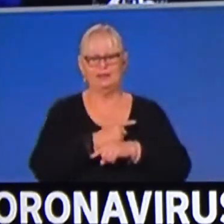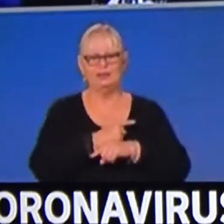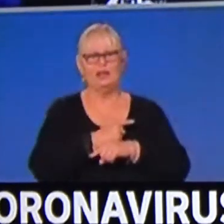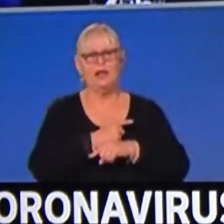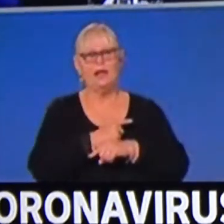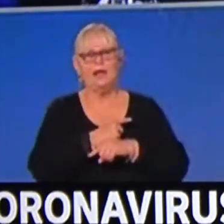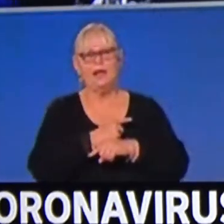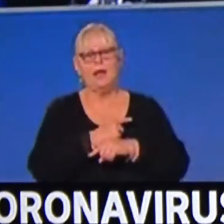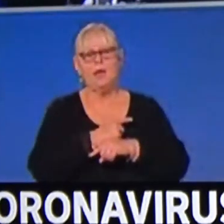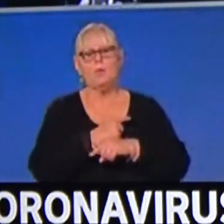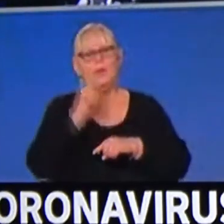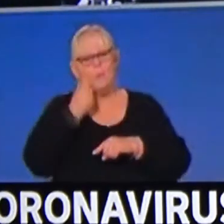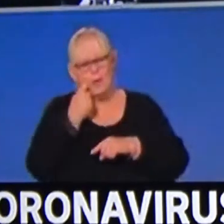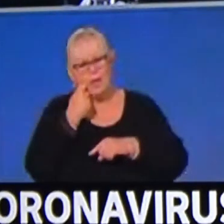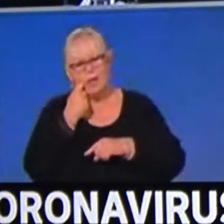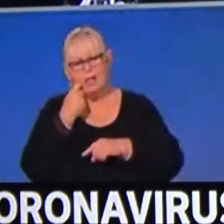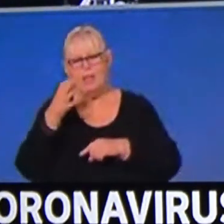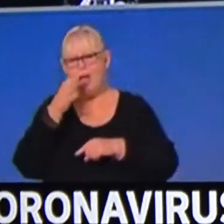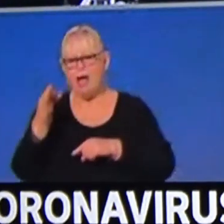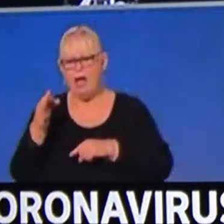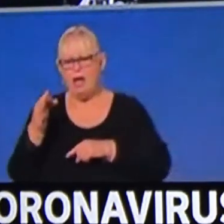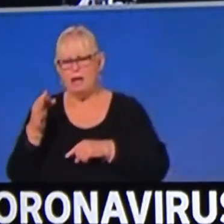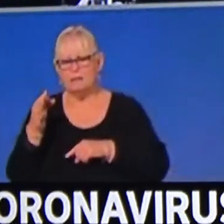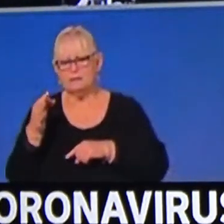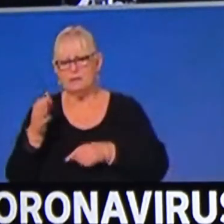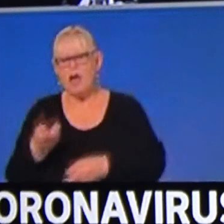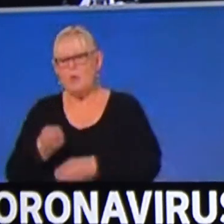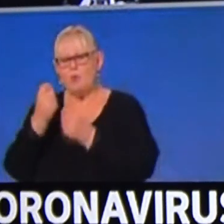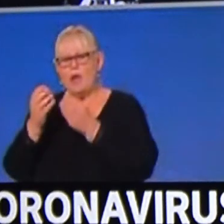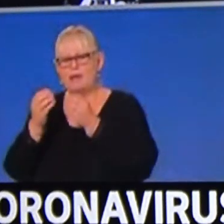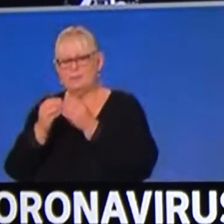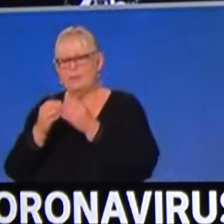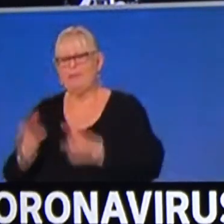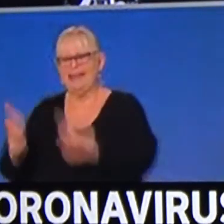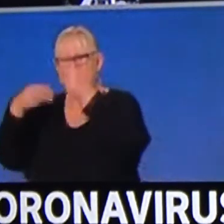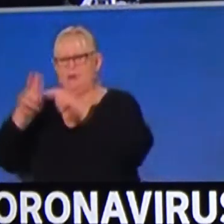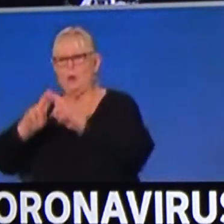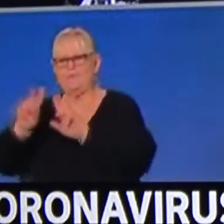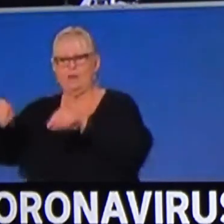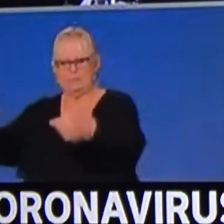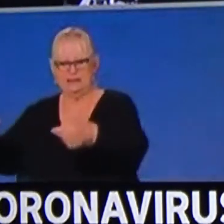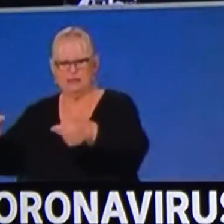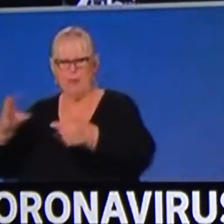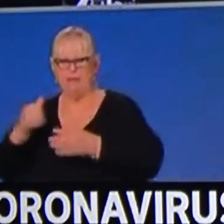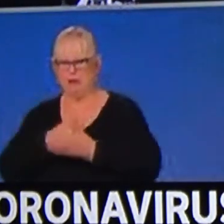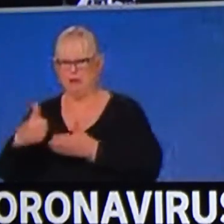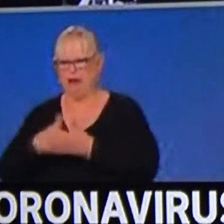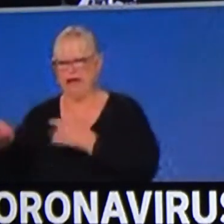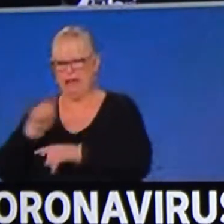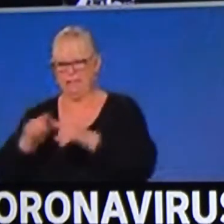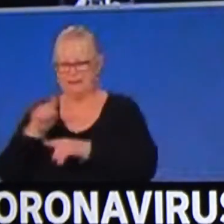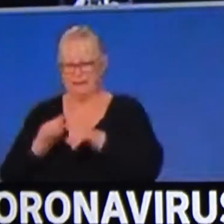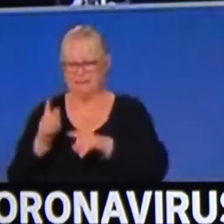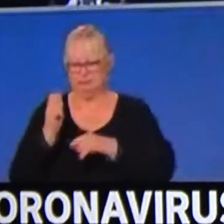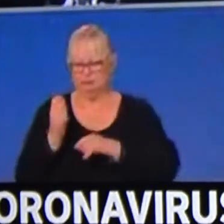period, that we'll be seeking, and I'll be raising this with the Leader of the Opposition at our regular meeting with the leaderships of